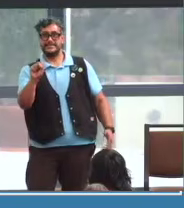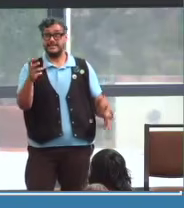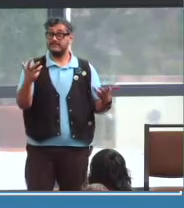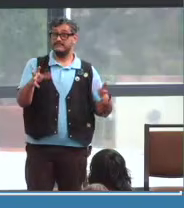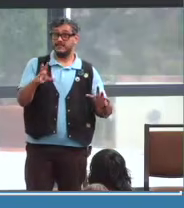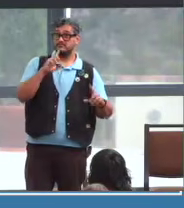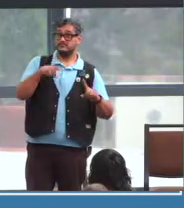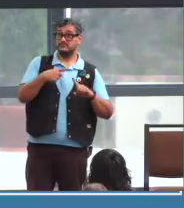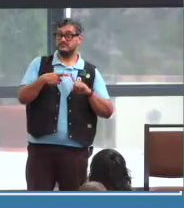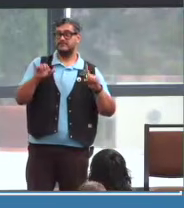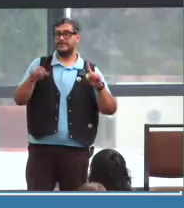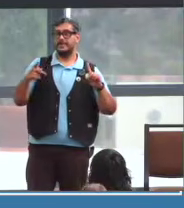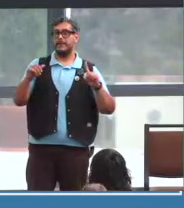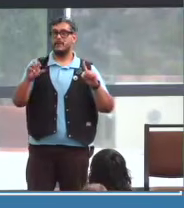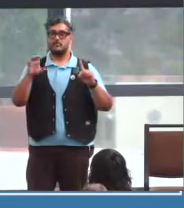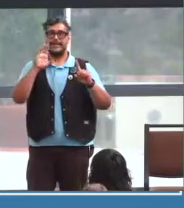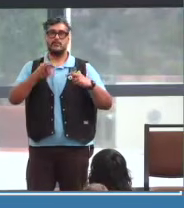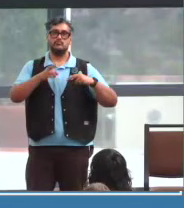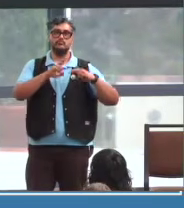Plaquenil can also improve cardiovascular outcomes.